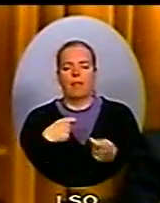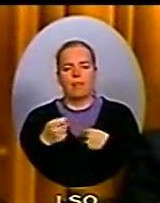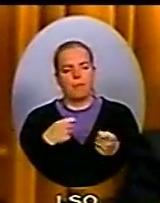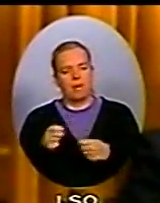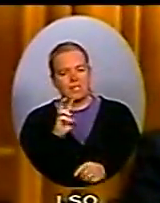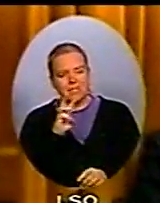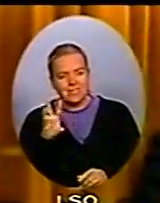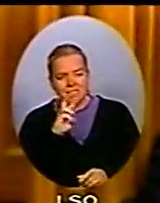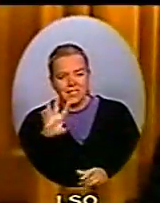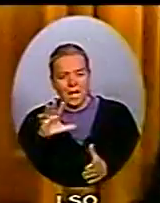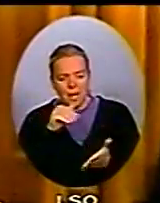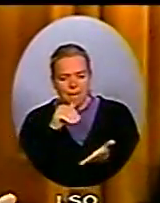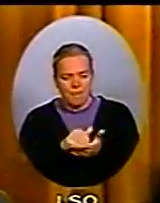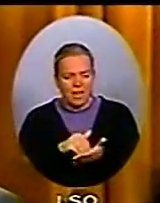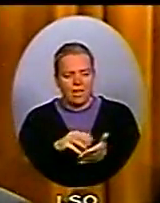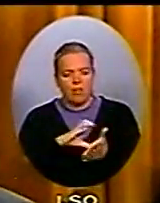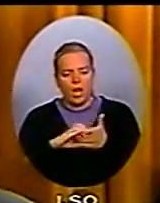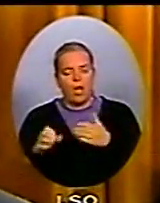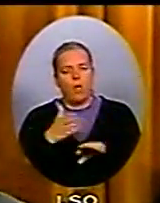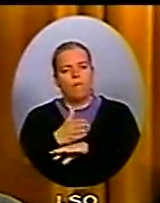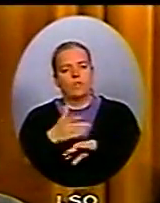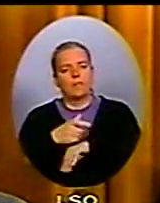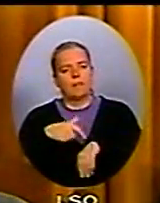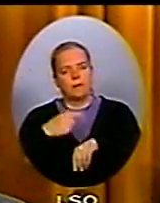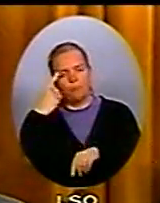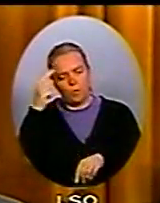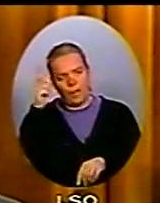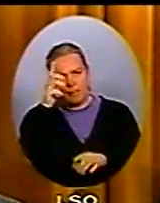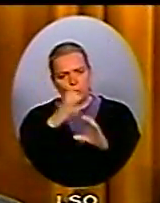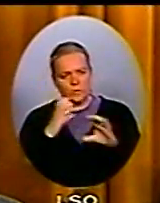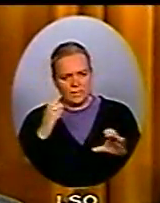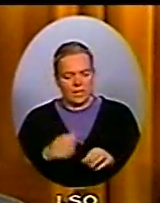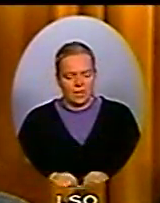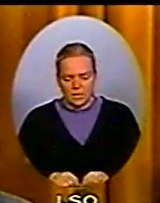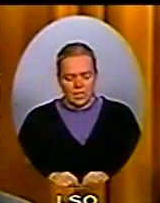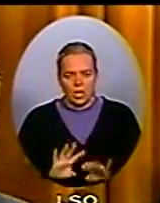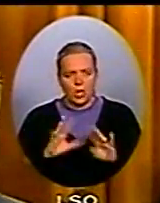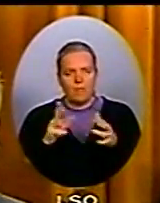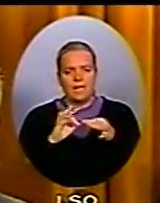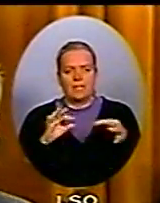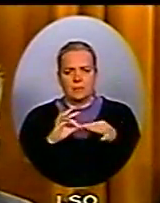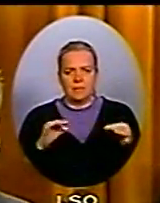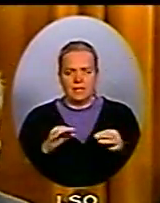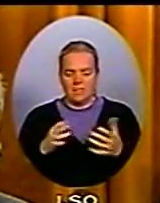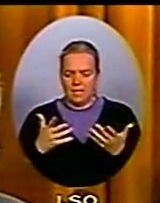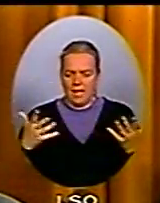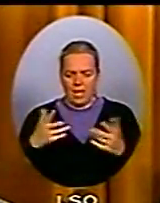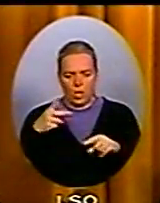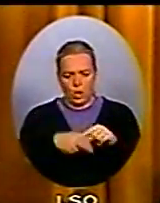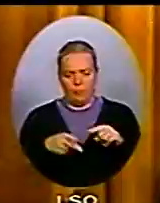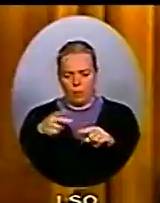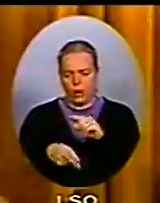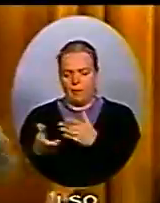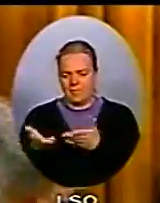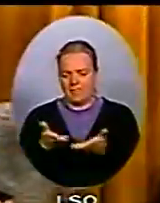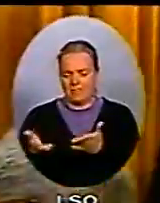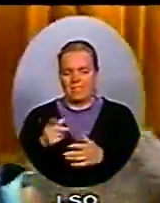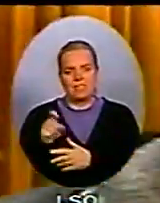the cupboard is bare while these ministers' front benches are stuffing themselves on perks and entitlements?